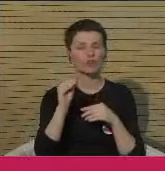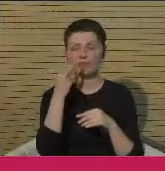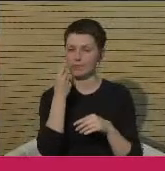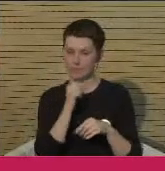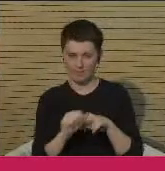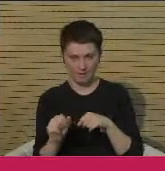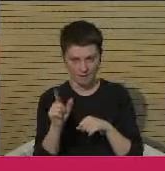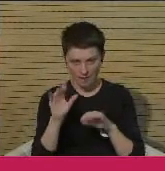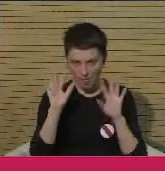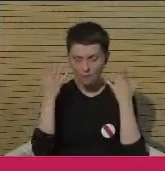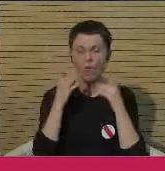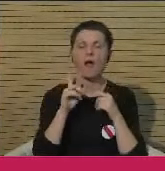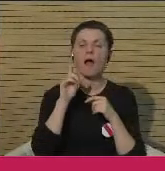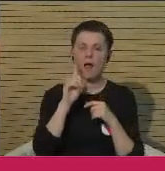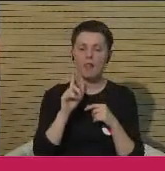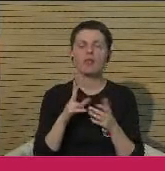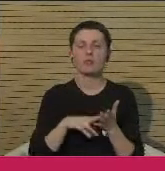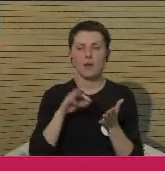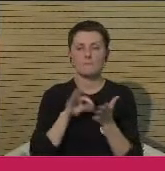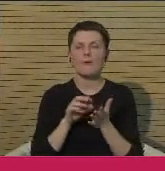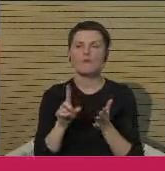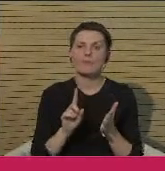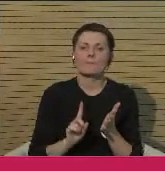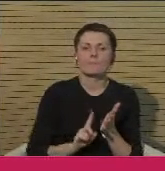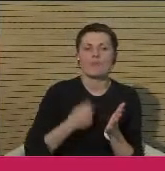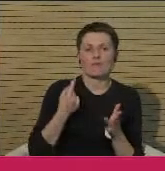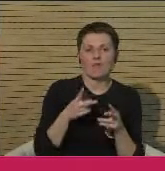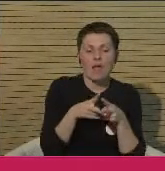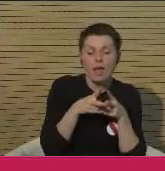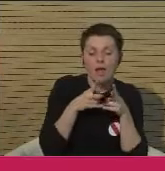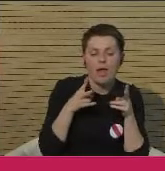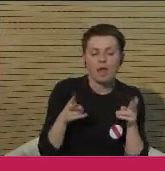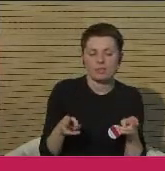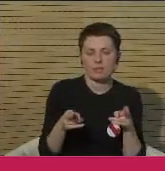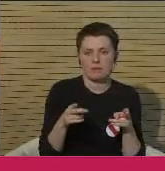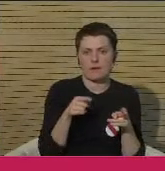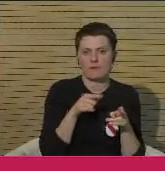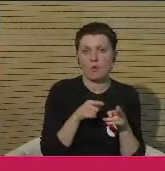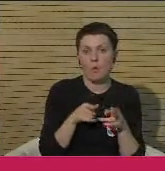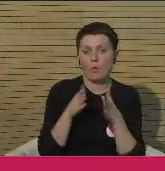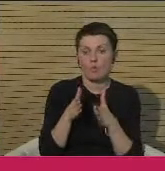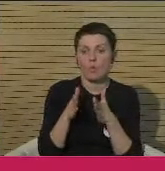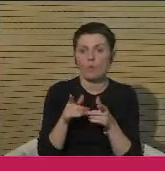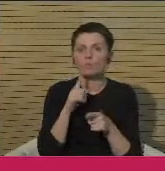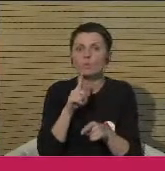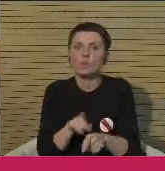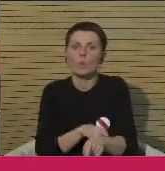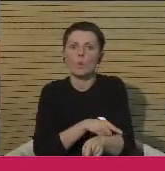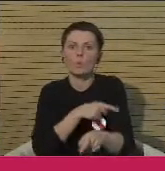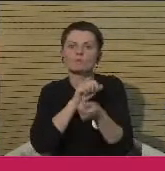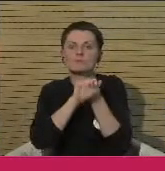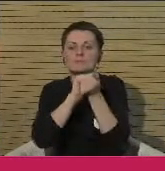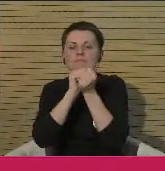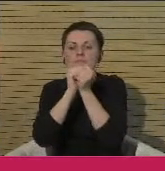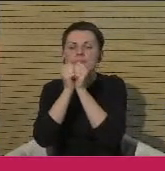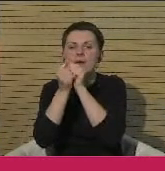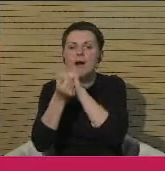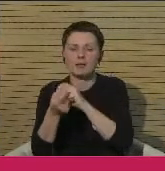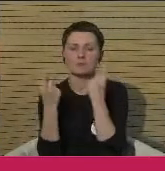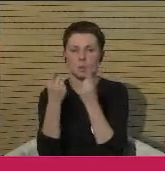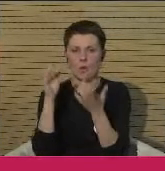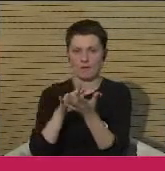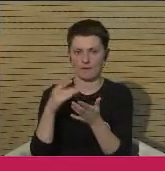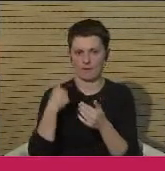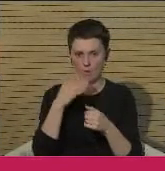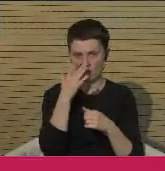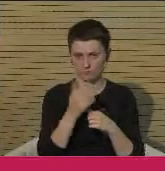a revolution, but certainly it's the first stage, initial stage, on a longer term